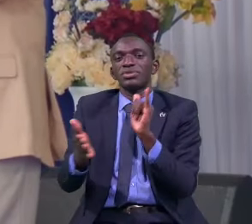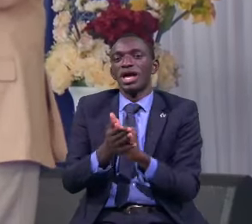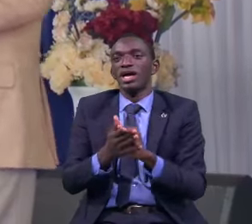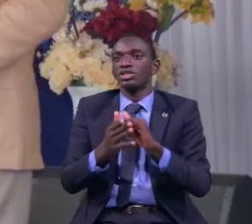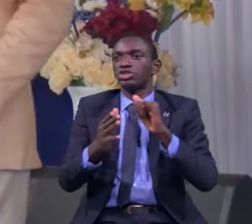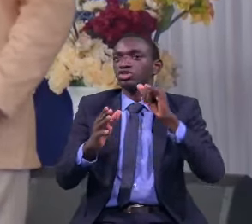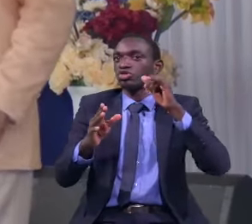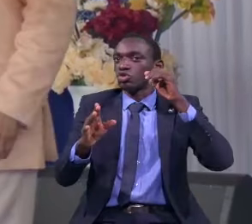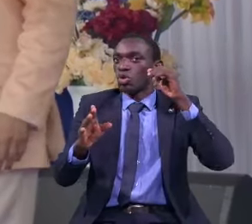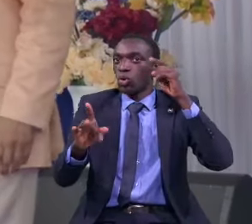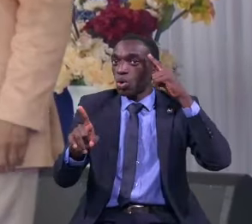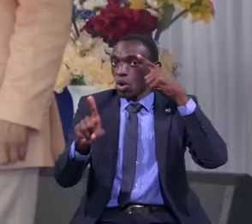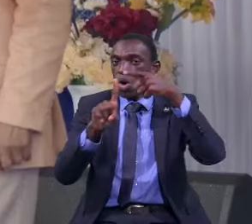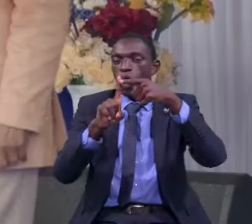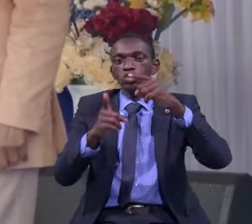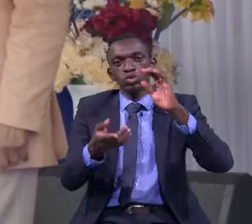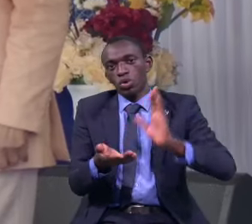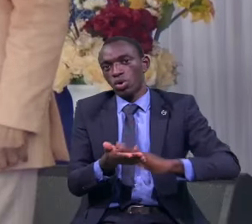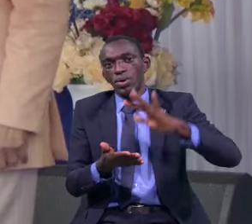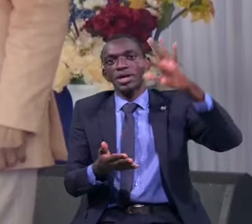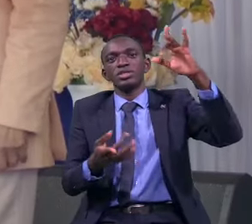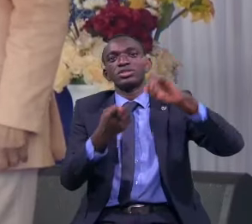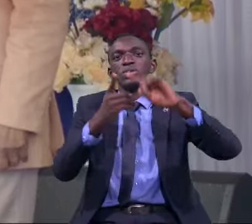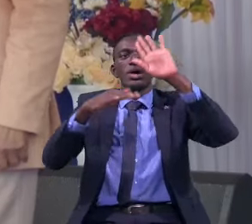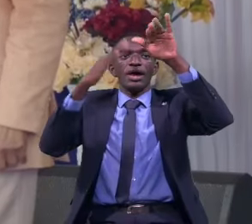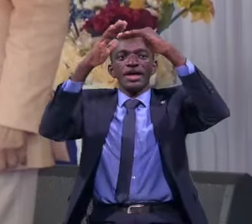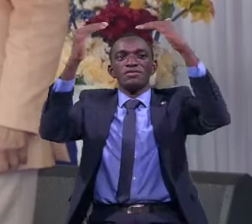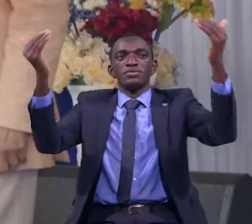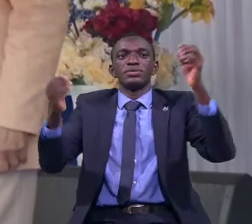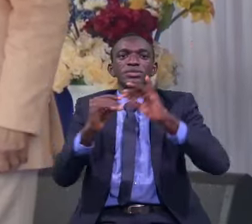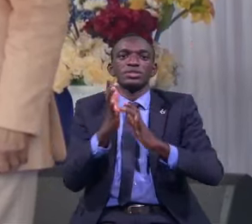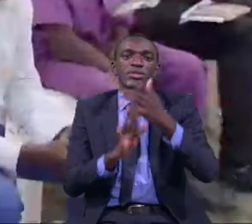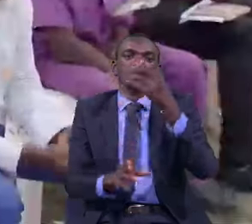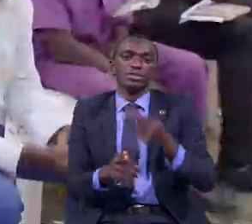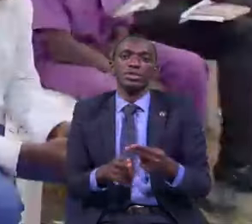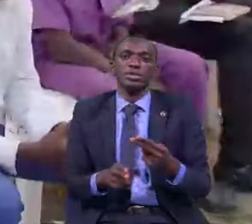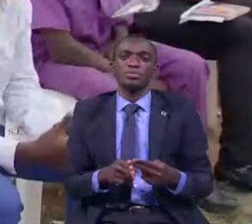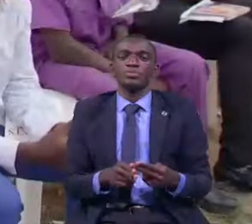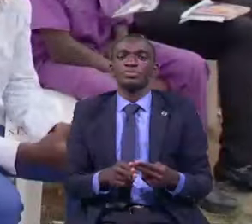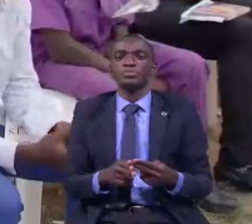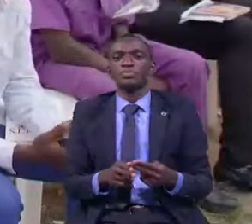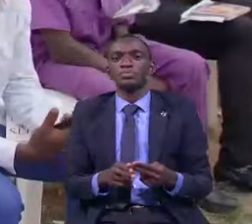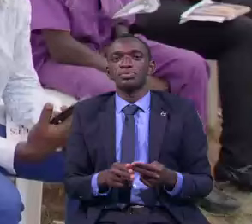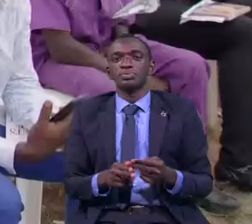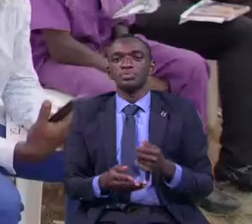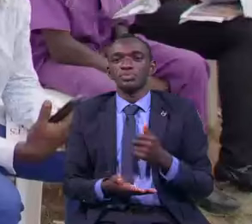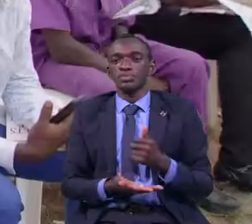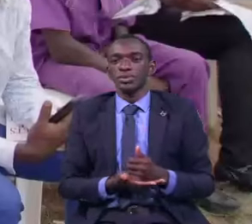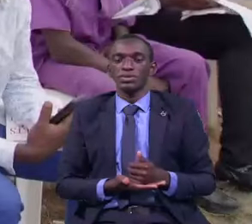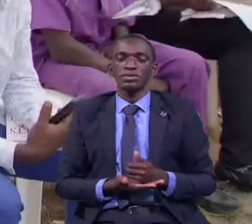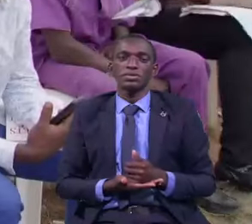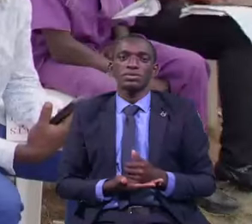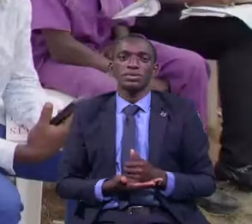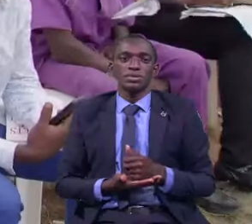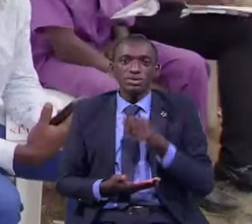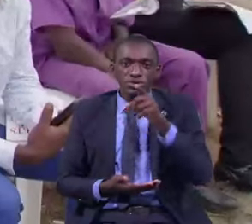glory into heaven. Et tu porteras cette couronne de gloire au ciel. Are you